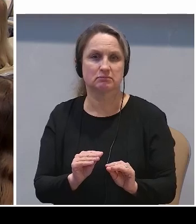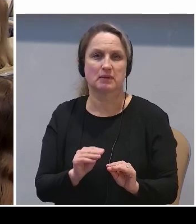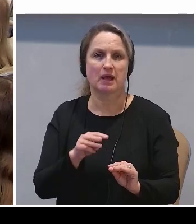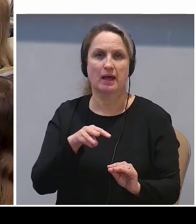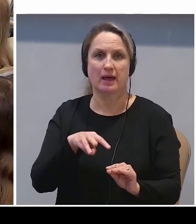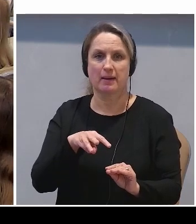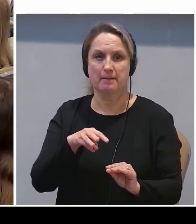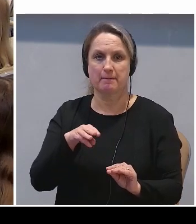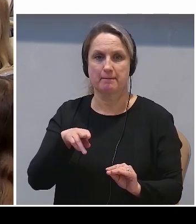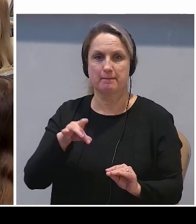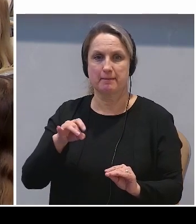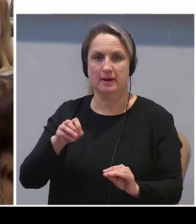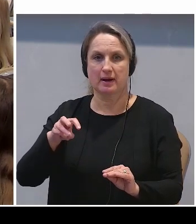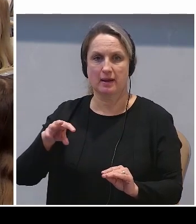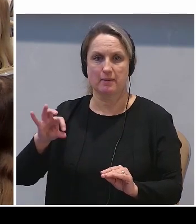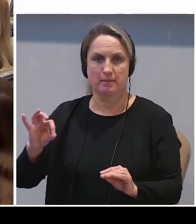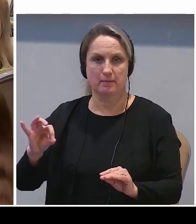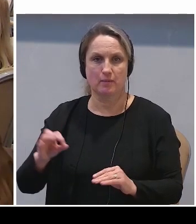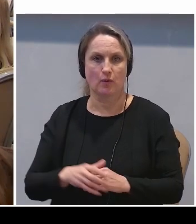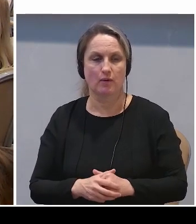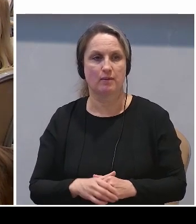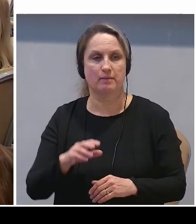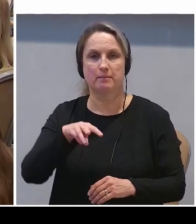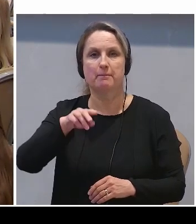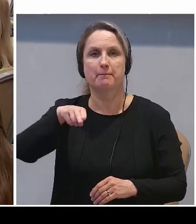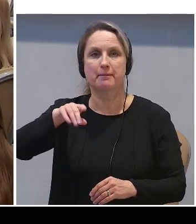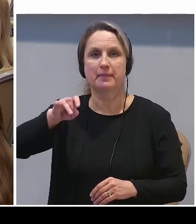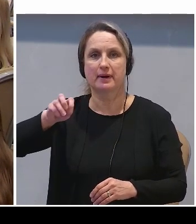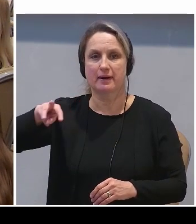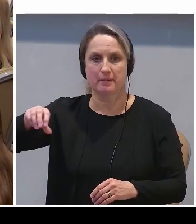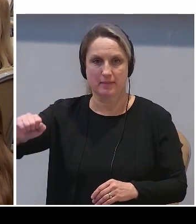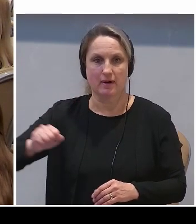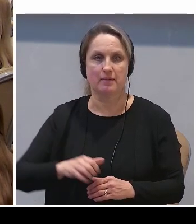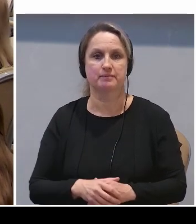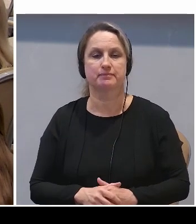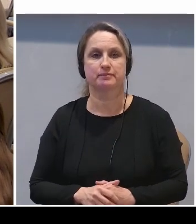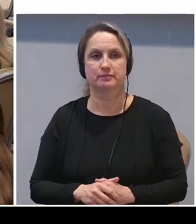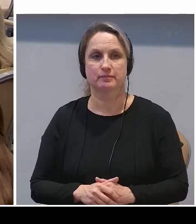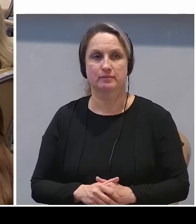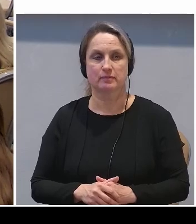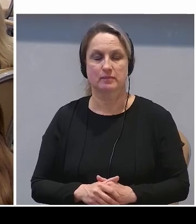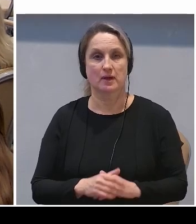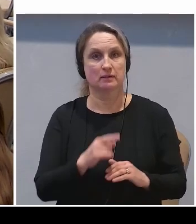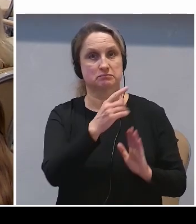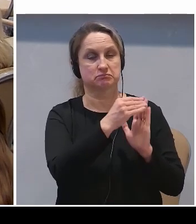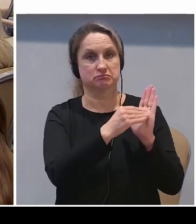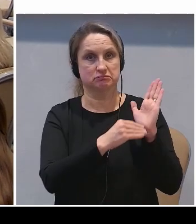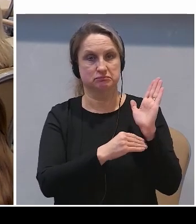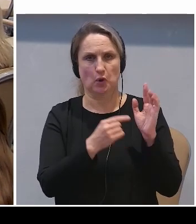diseases, have developed this other one that includes specific clauses that you would have to include in the informed consent to be able to